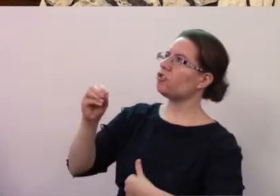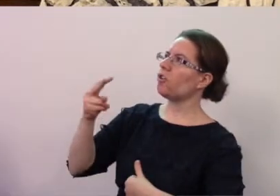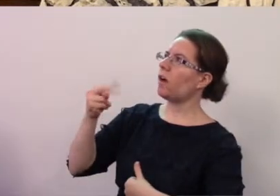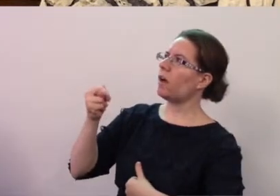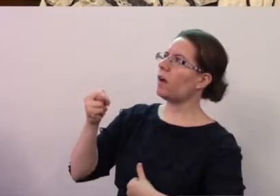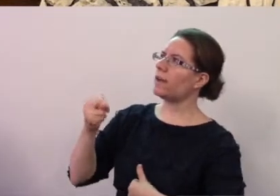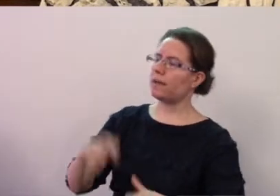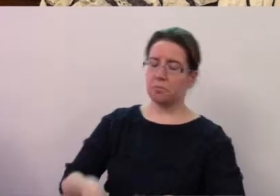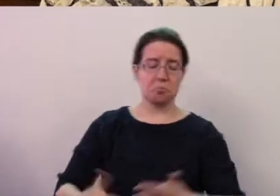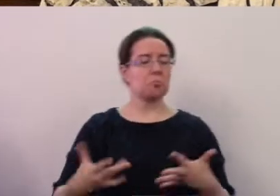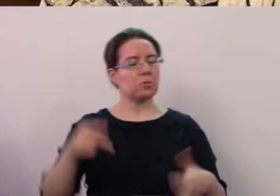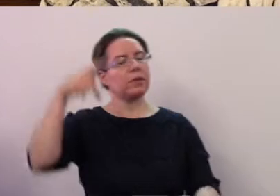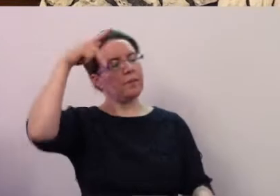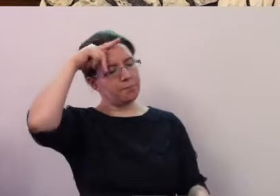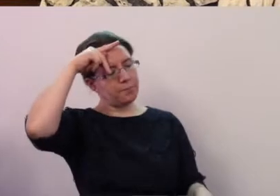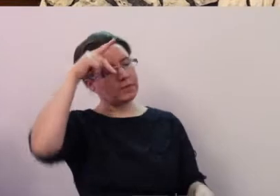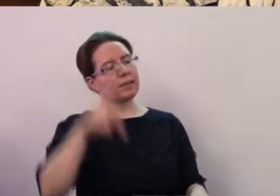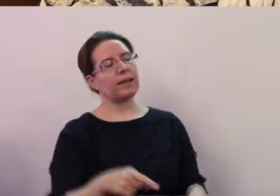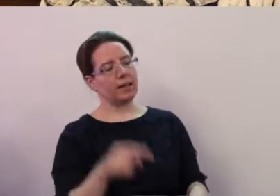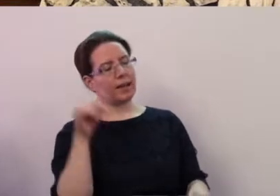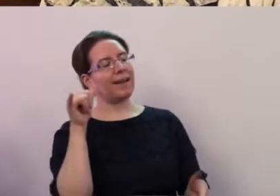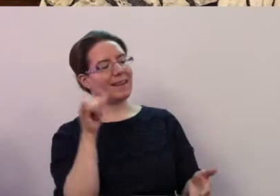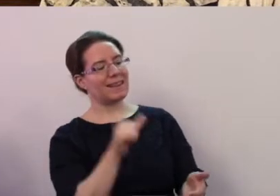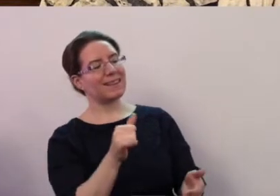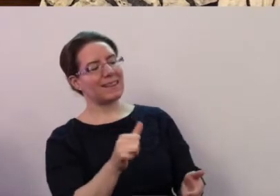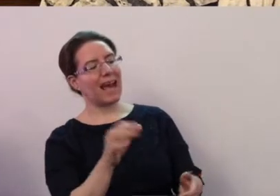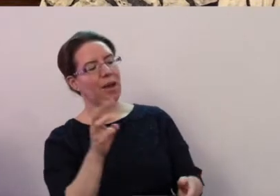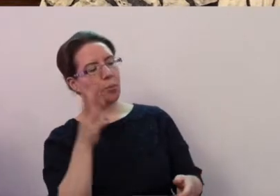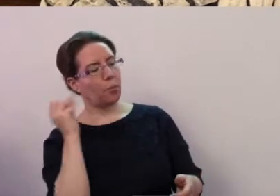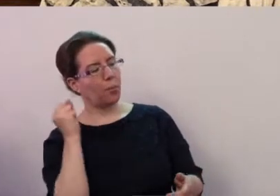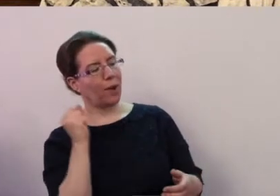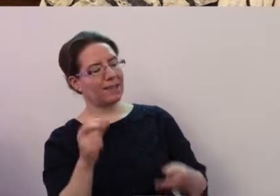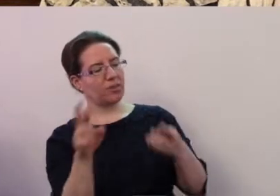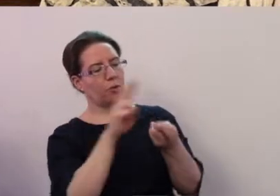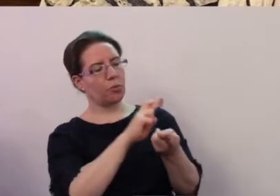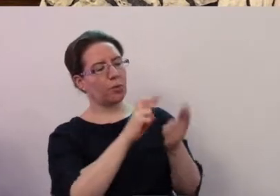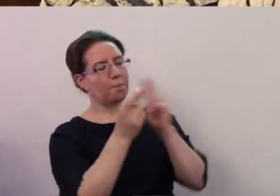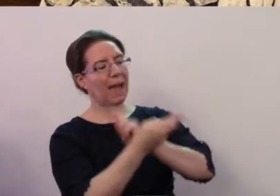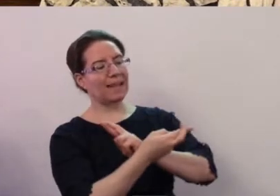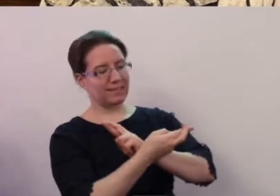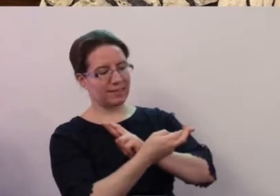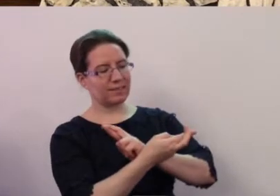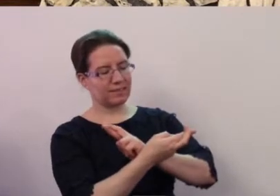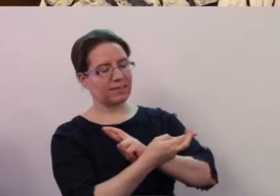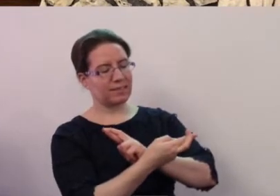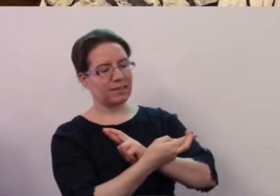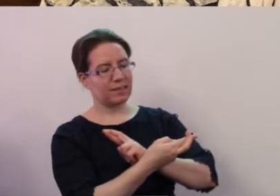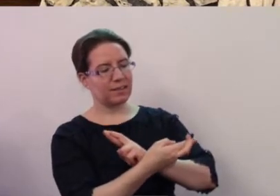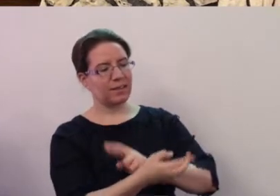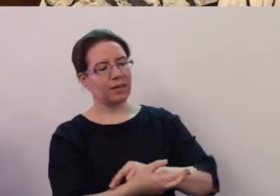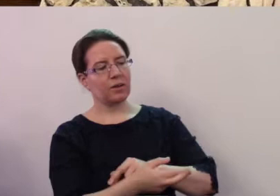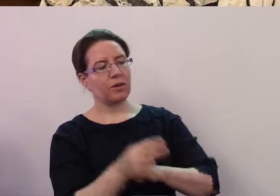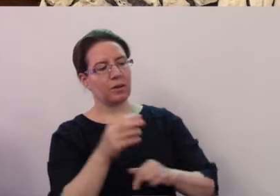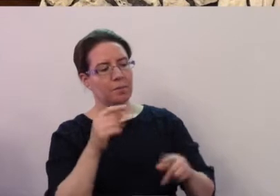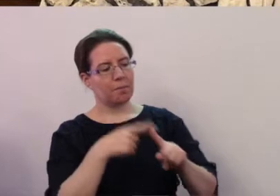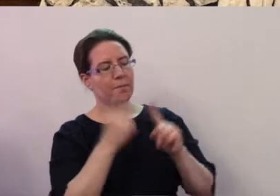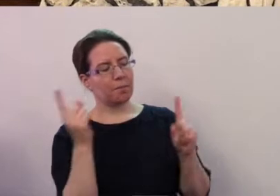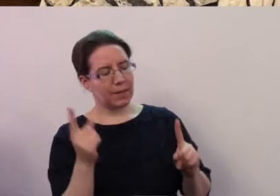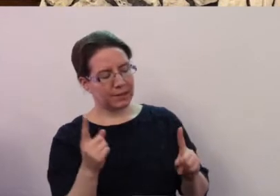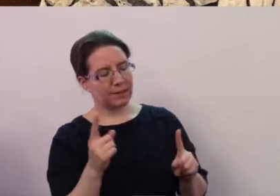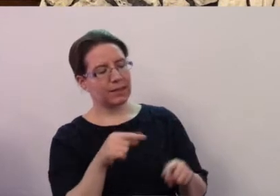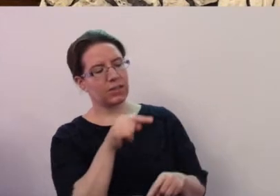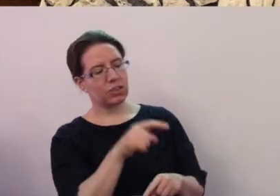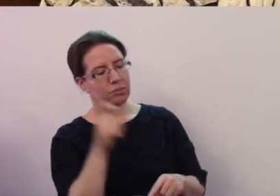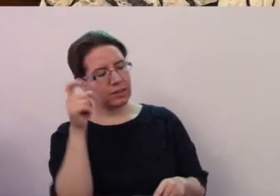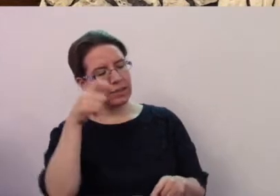baptism. Then said Paul, John verily baptized with the baptism of repentance, saying unto the people that they should believe on him which